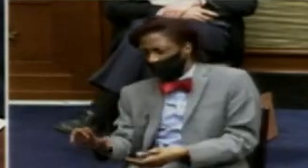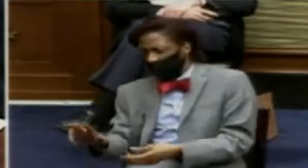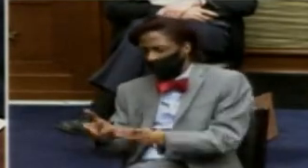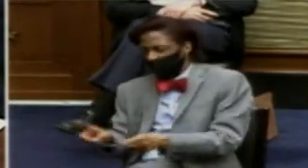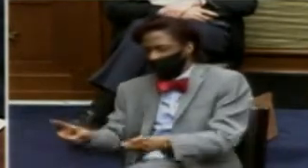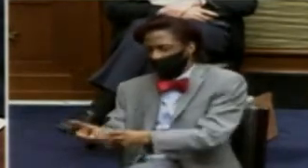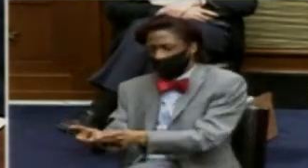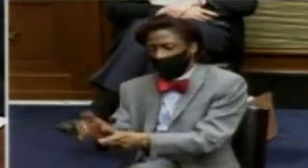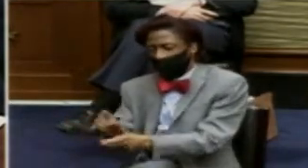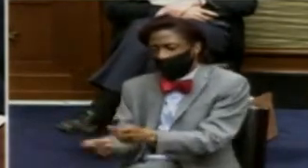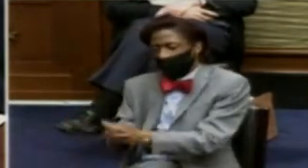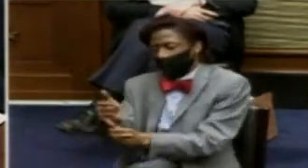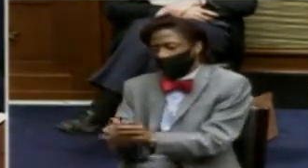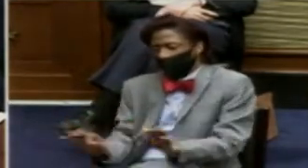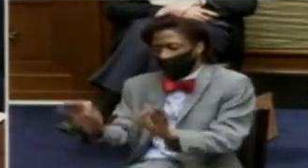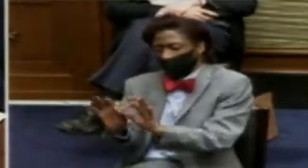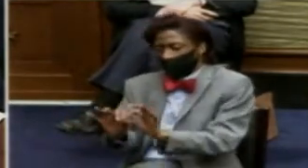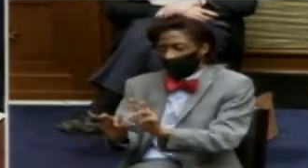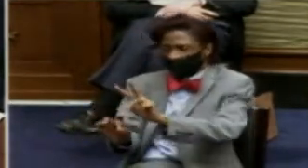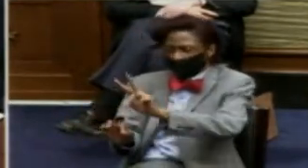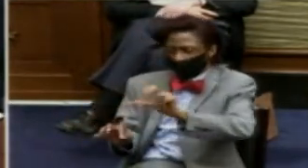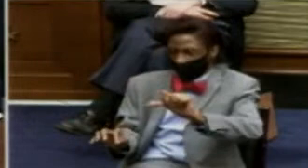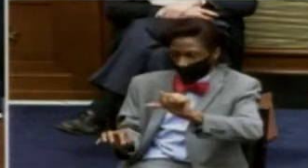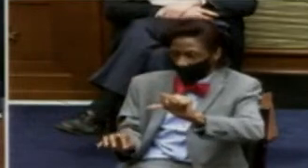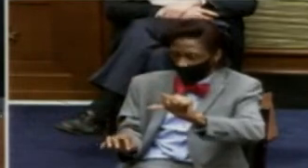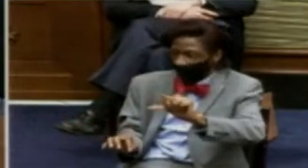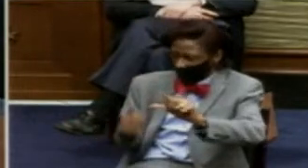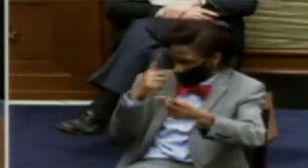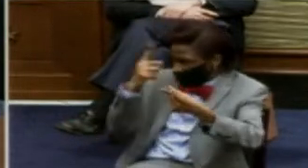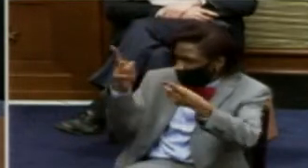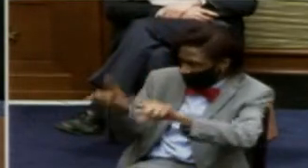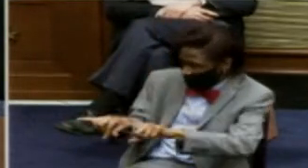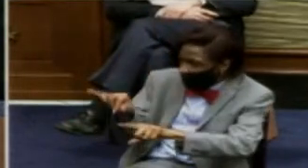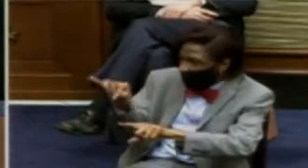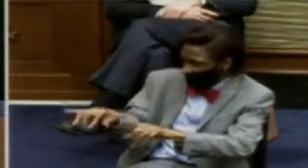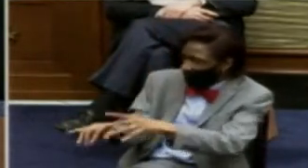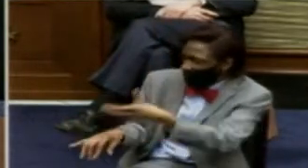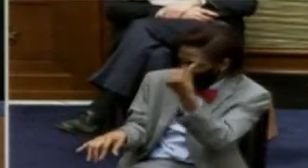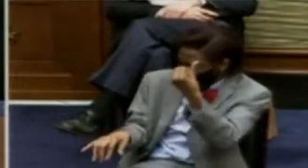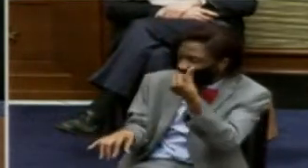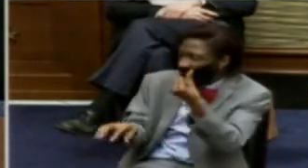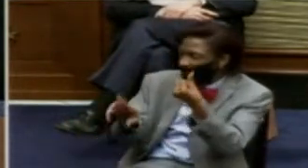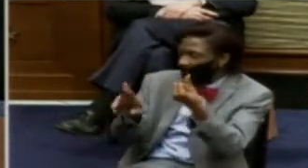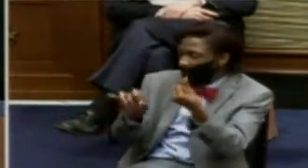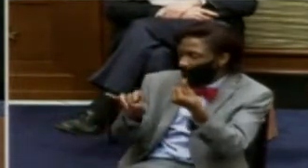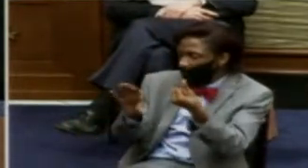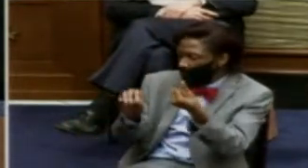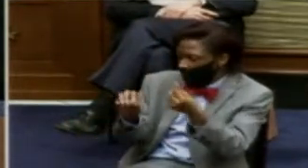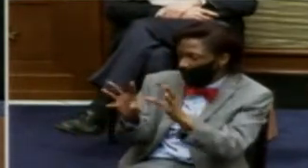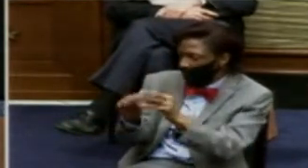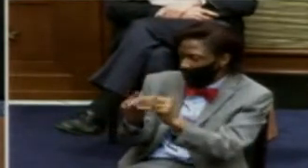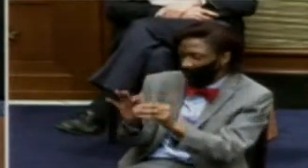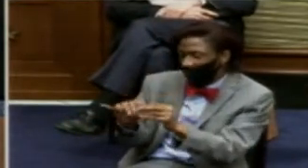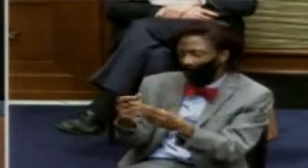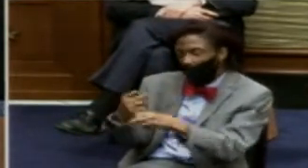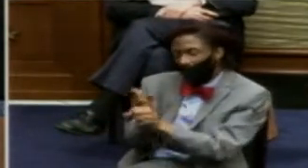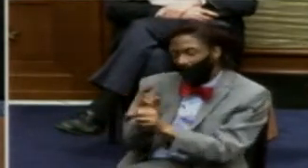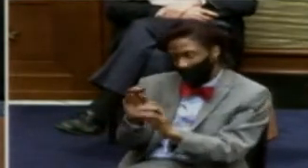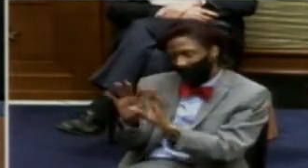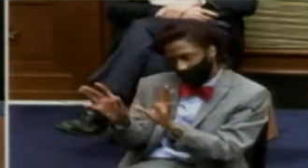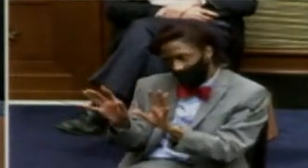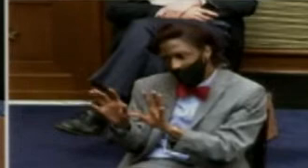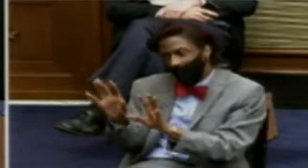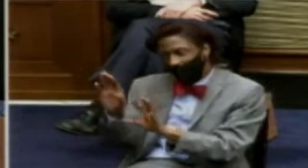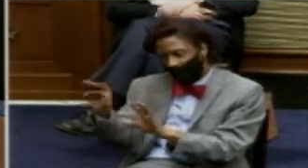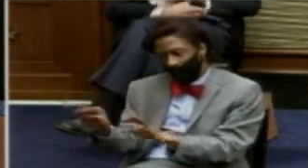And most importantly, Virginia consented to that retrocession. And so it only makes sense that Maryland would need